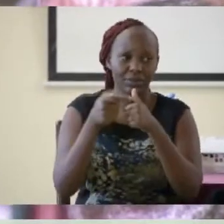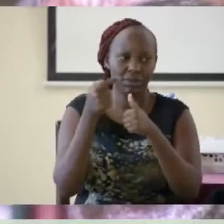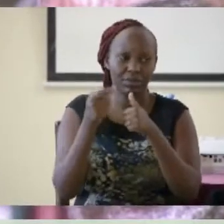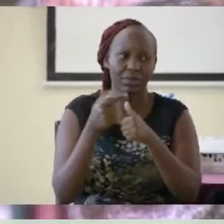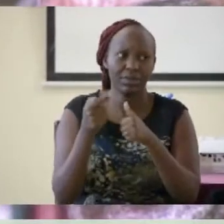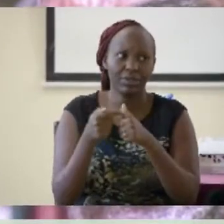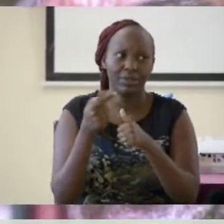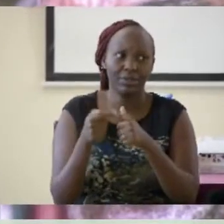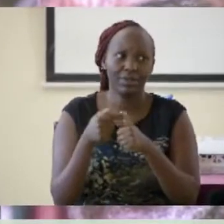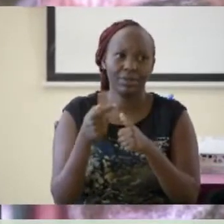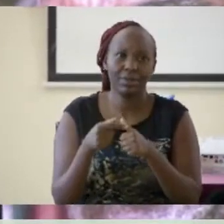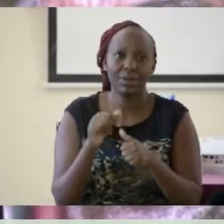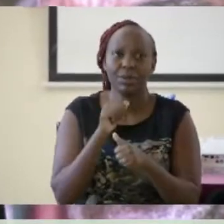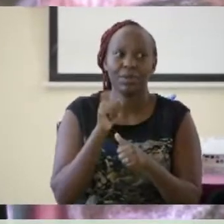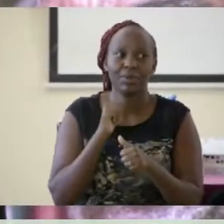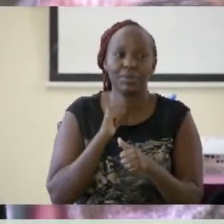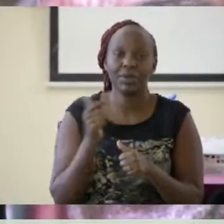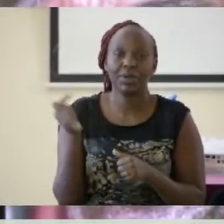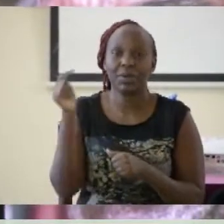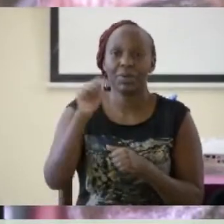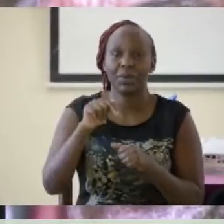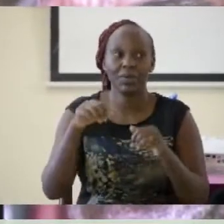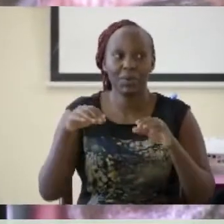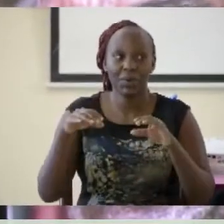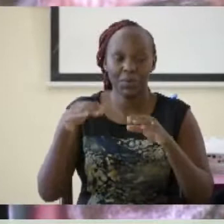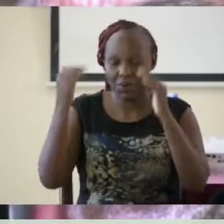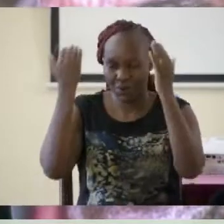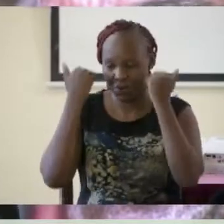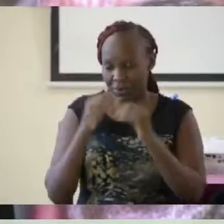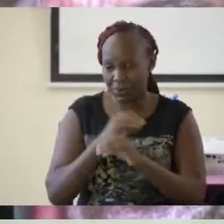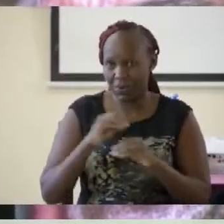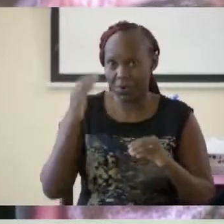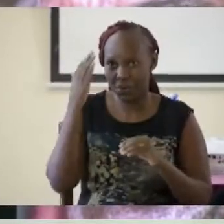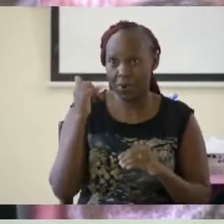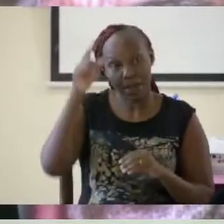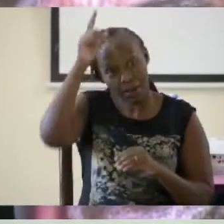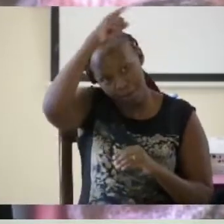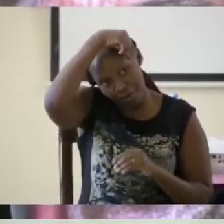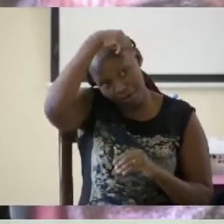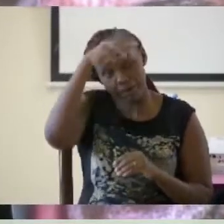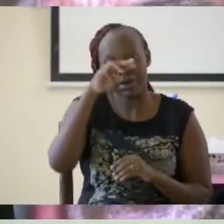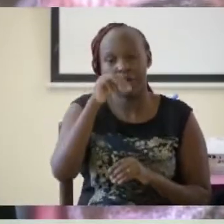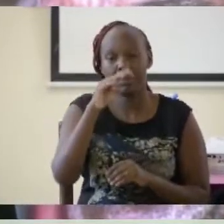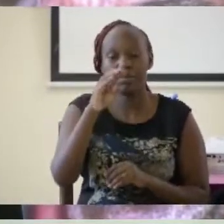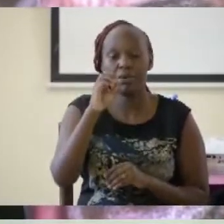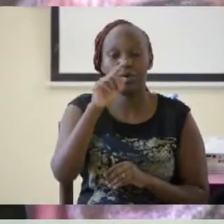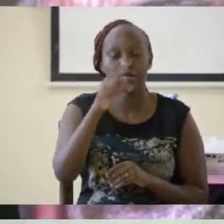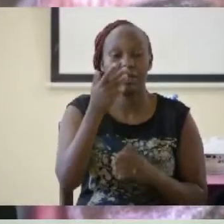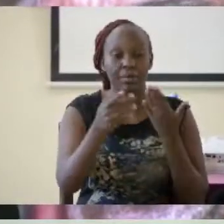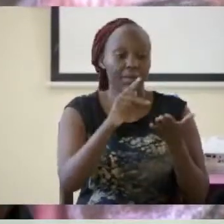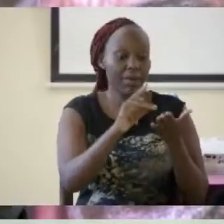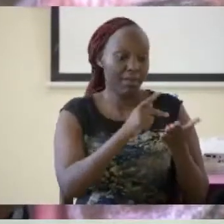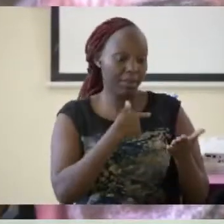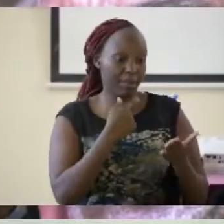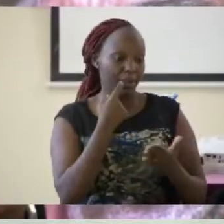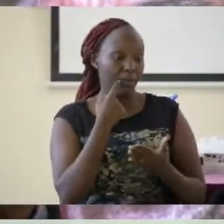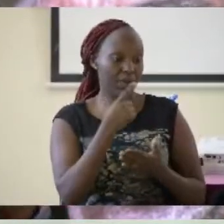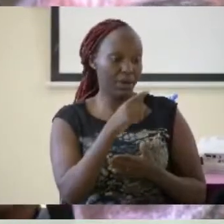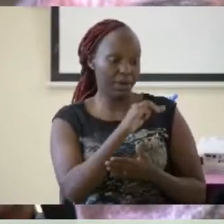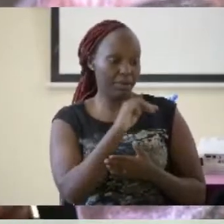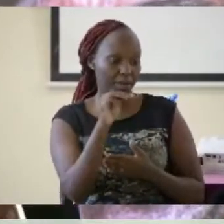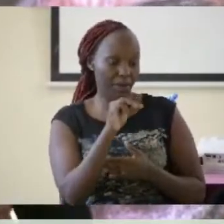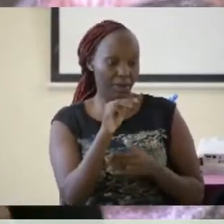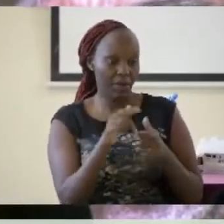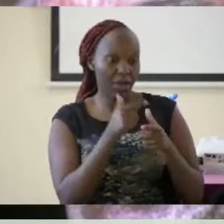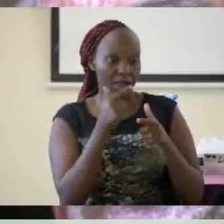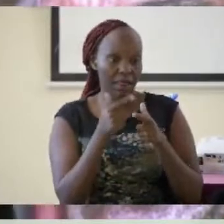will not go to court because I told you Professor Mbote may have paid me 100 million. So if her case comes and